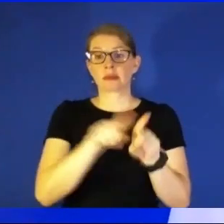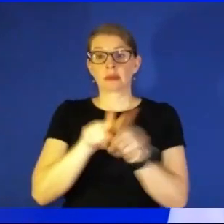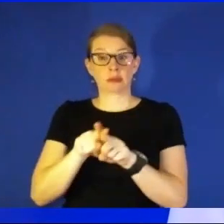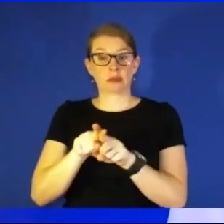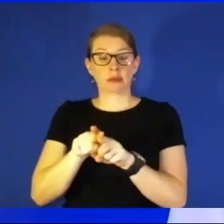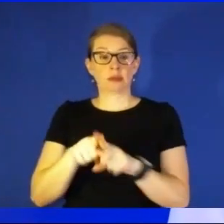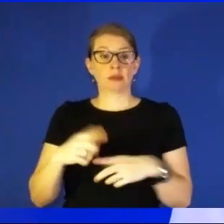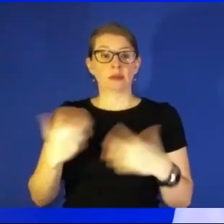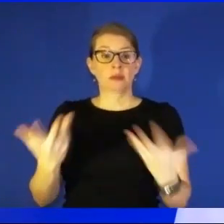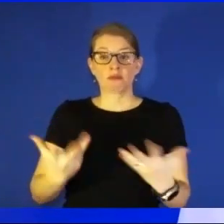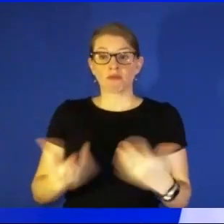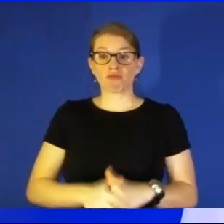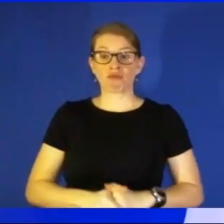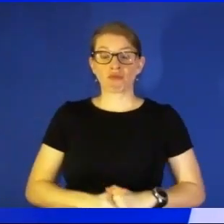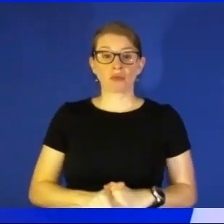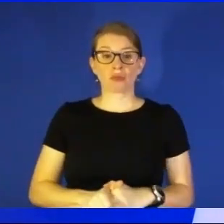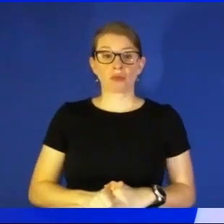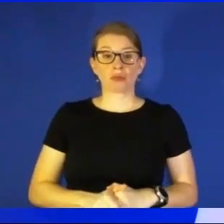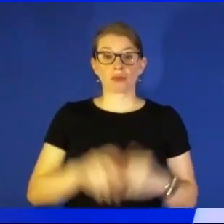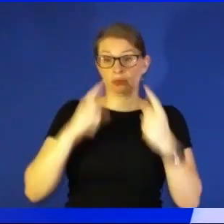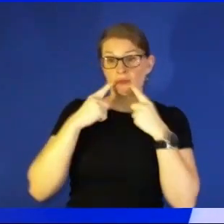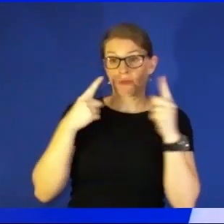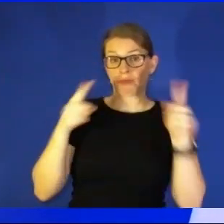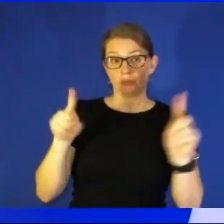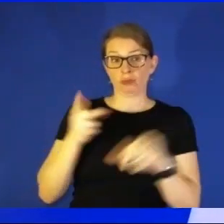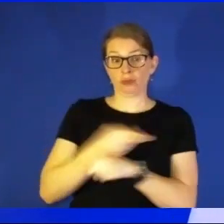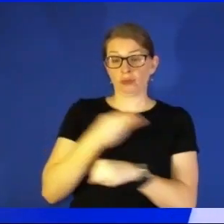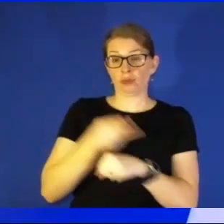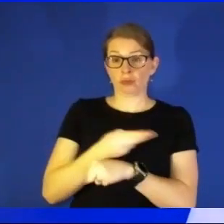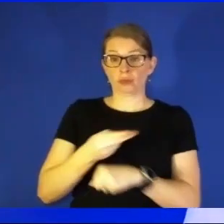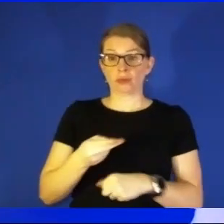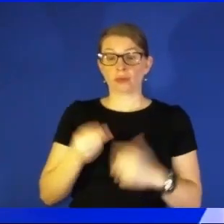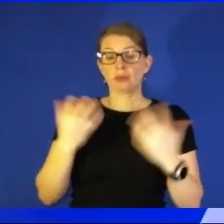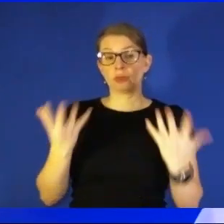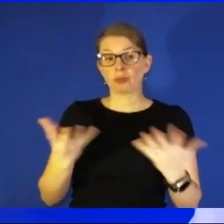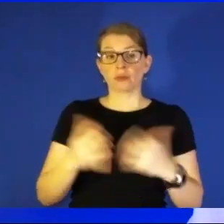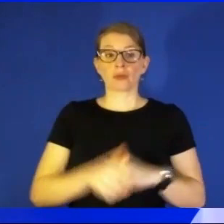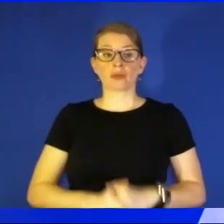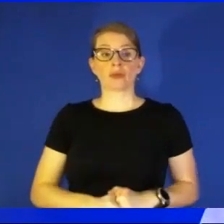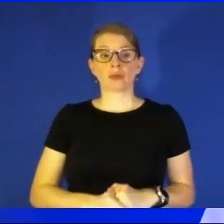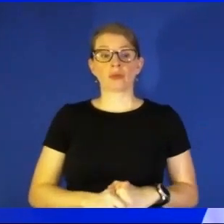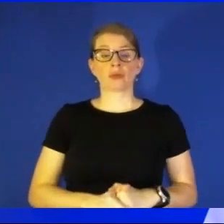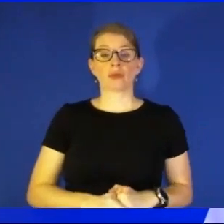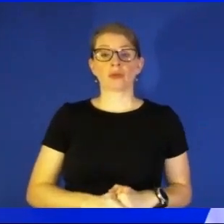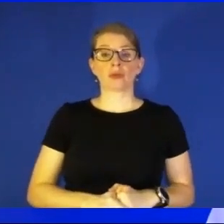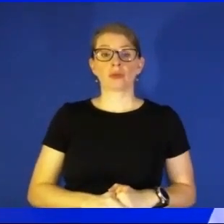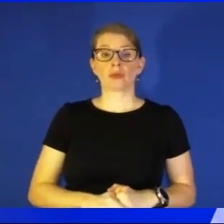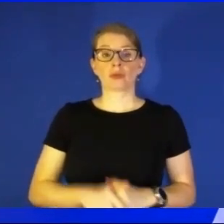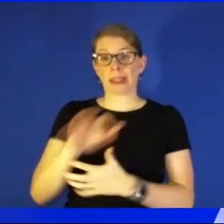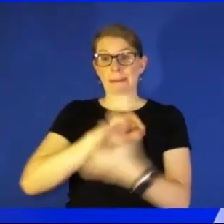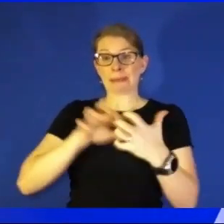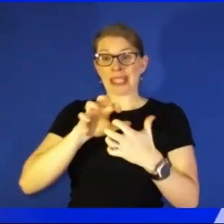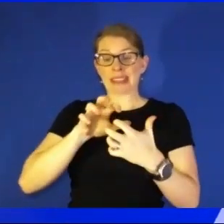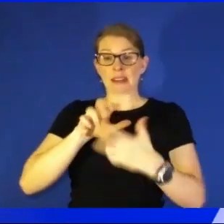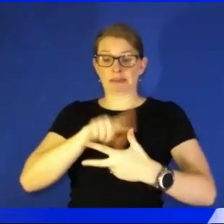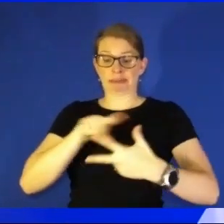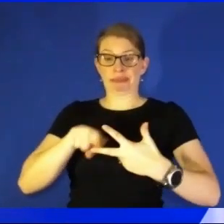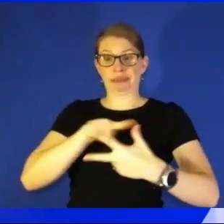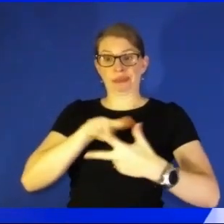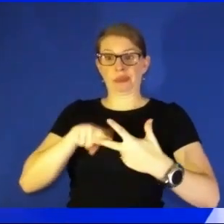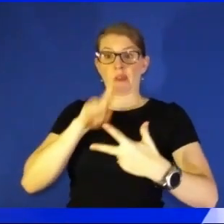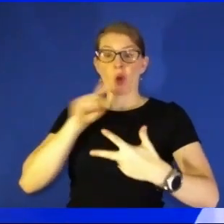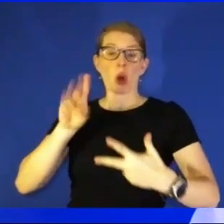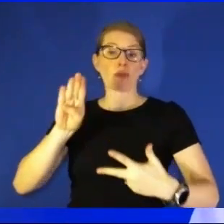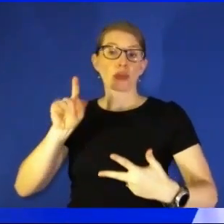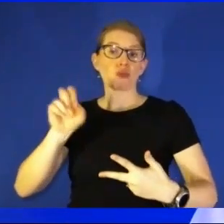the efficacy of using, say, that mixed dosing for that boost? Again, no guidance